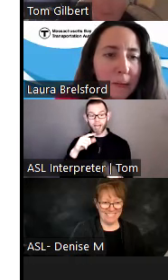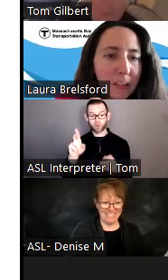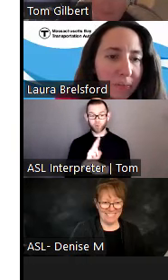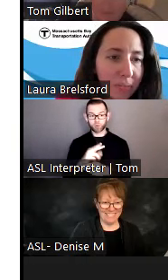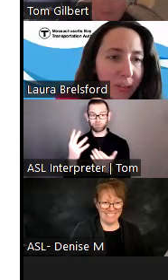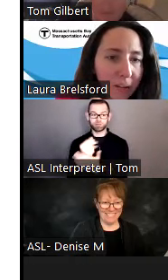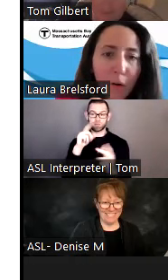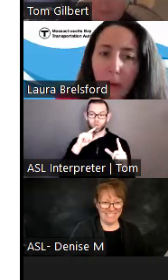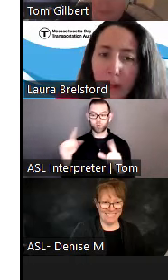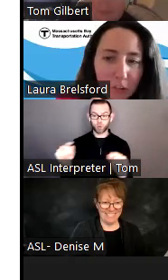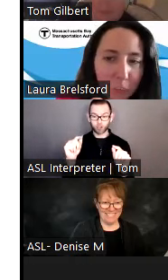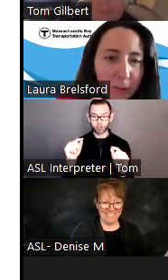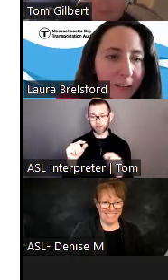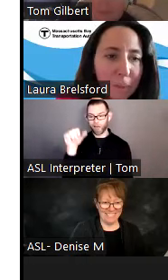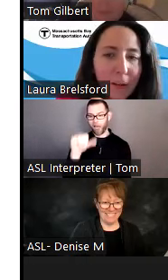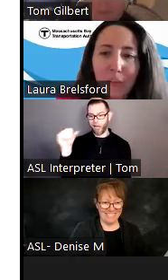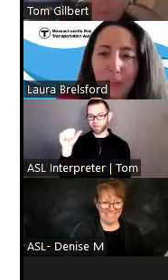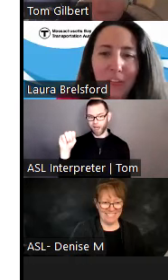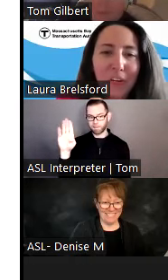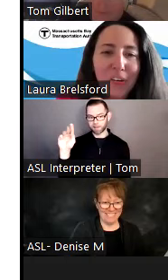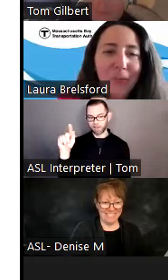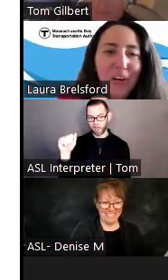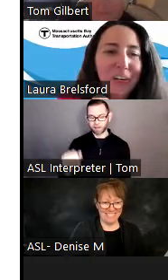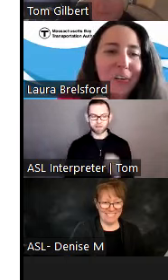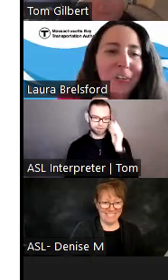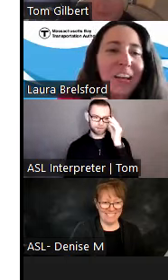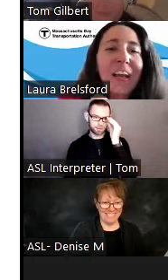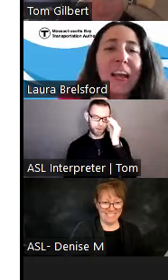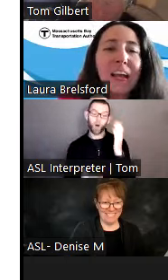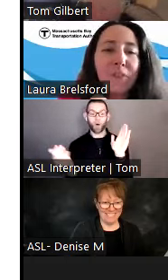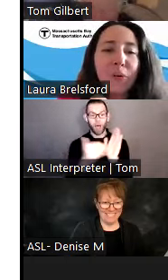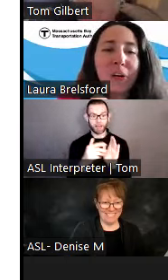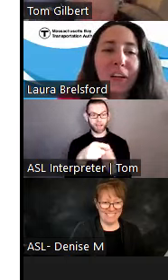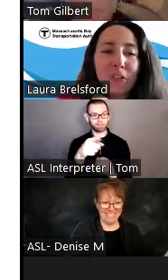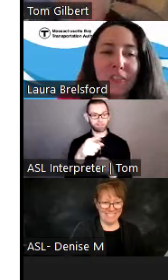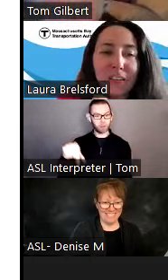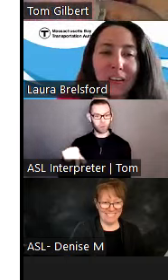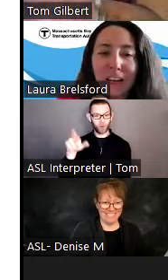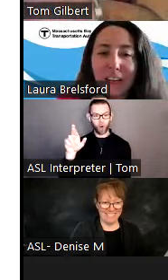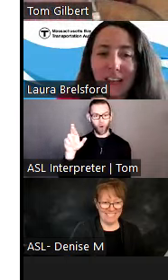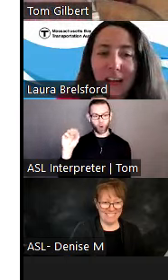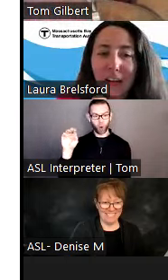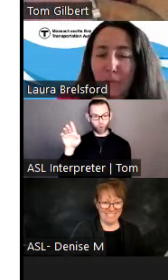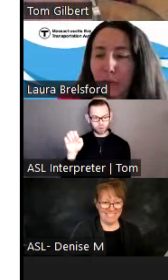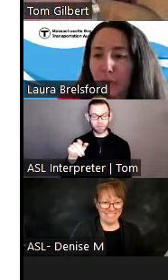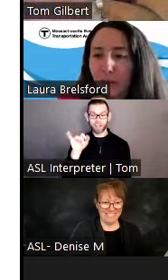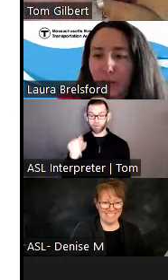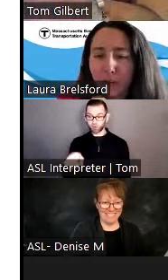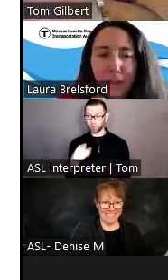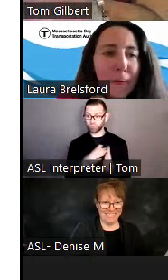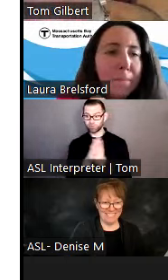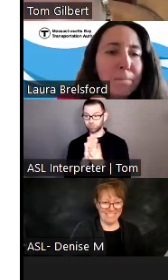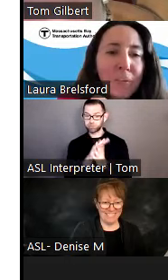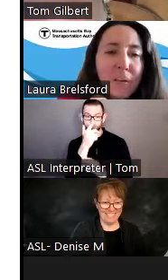I believe that, oh, and just one last plug with another QR code. If you are interested in signing up for